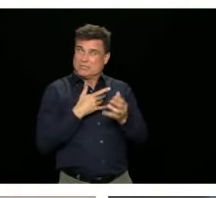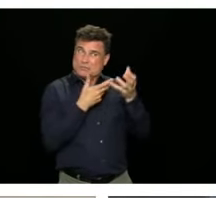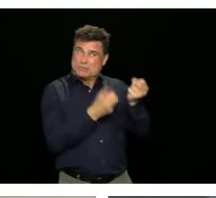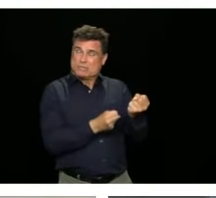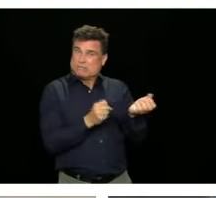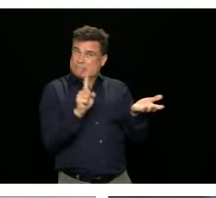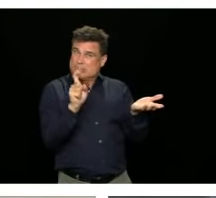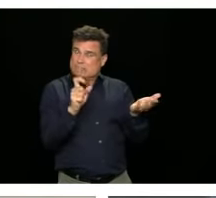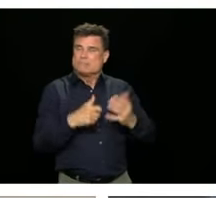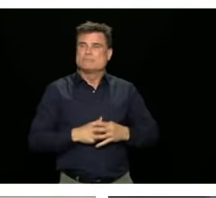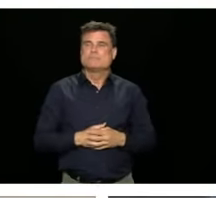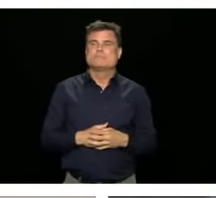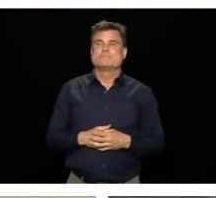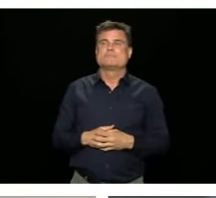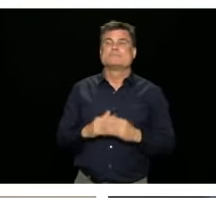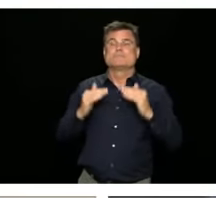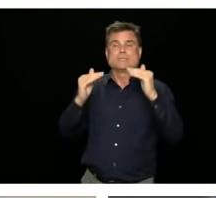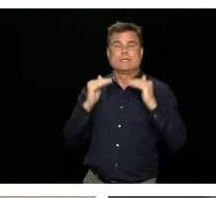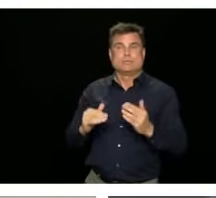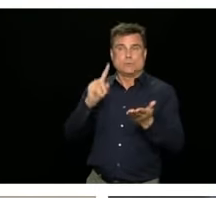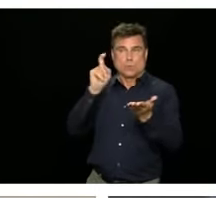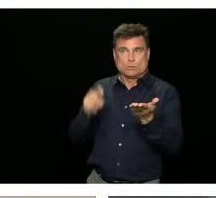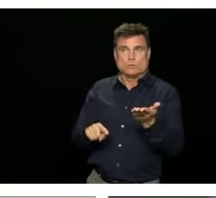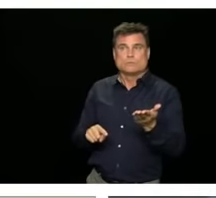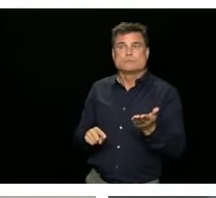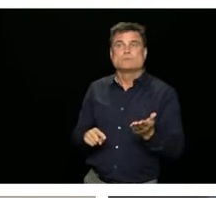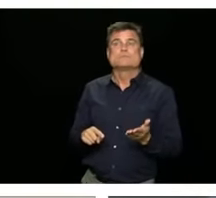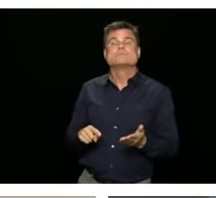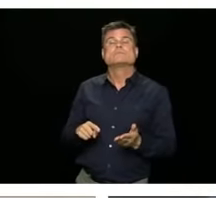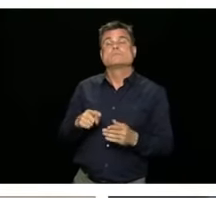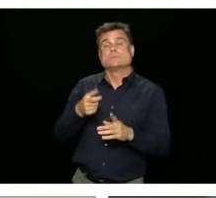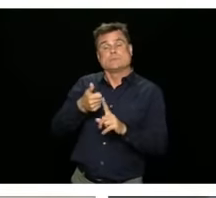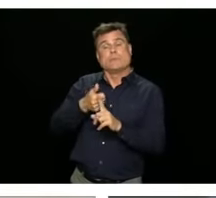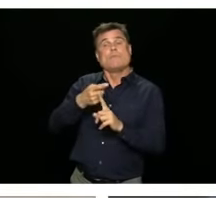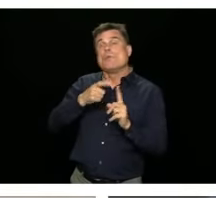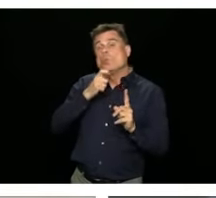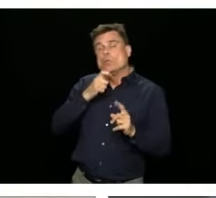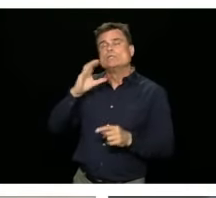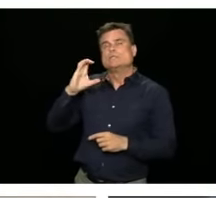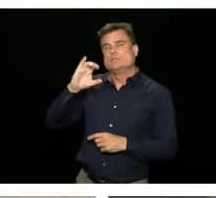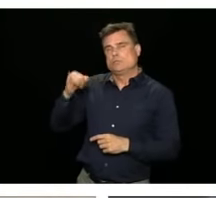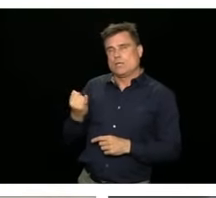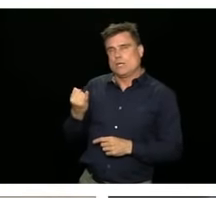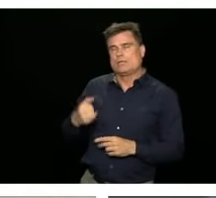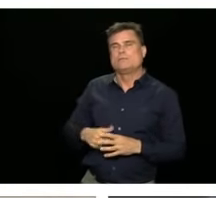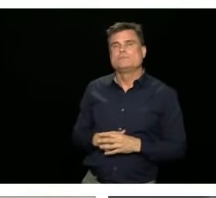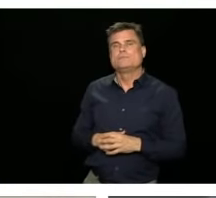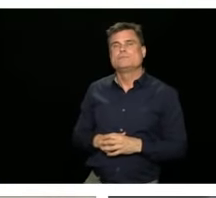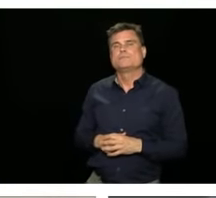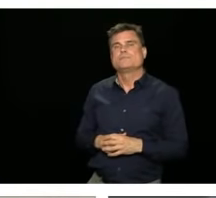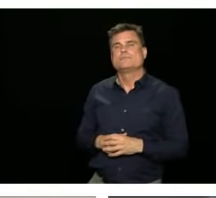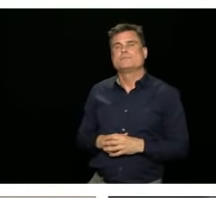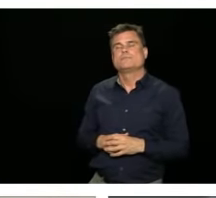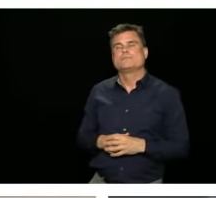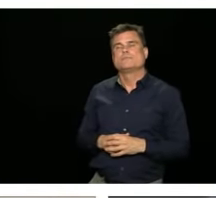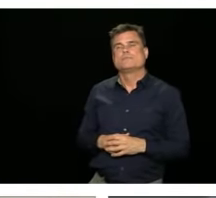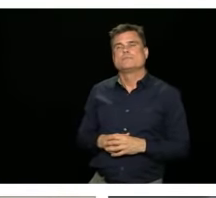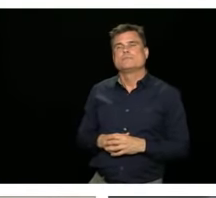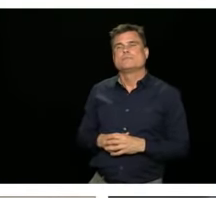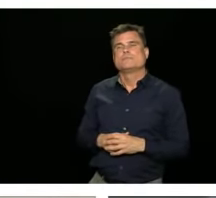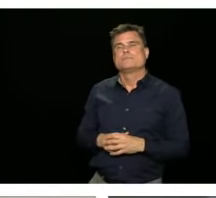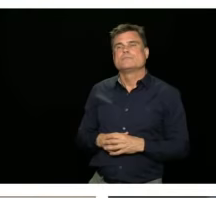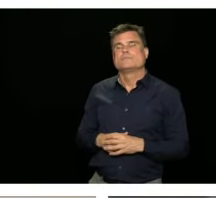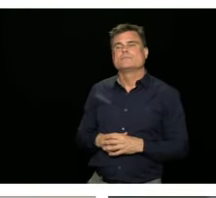how do you recommend responding to racist comments and dialogue when commenters just say they are exercising